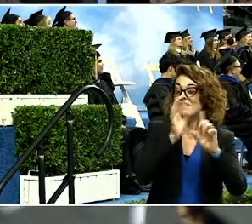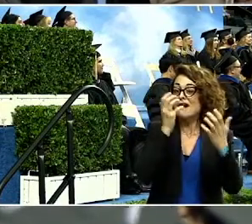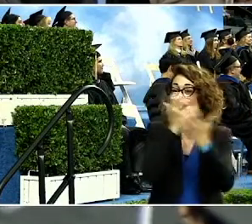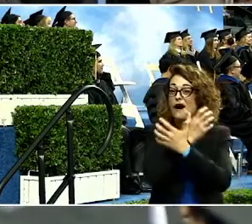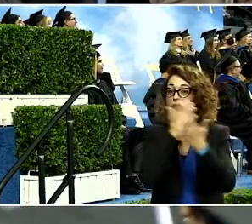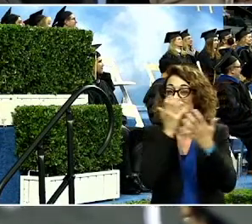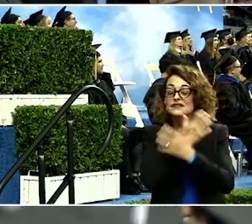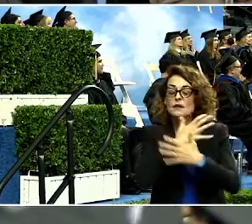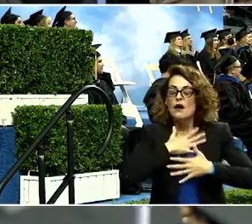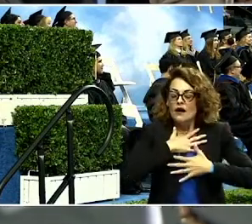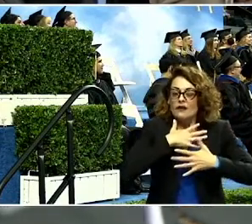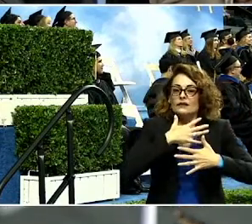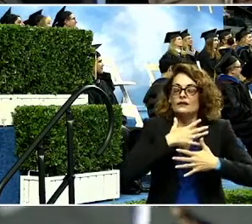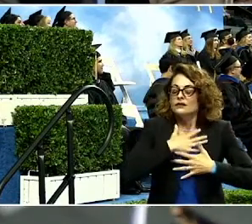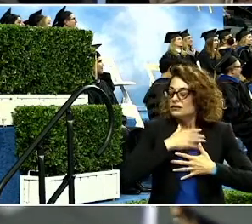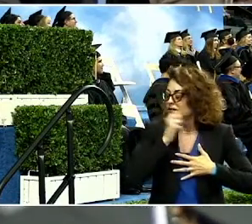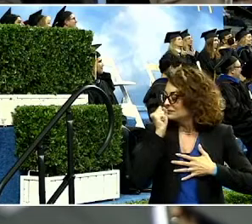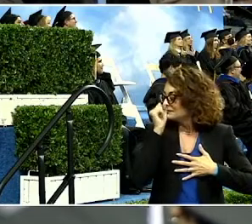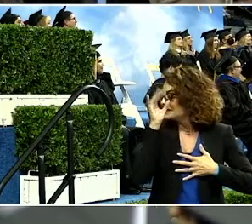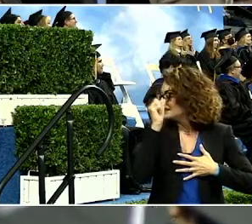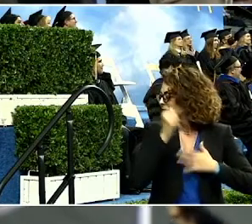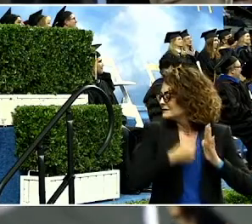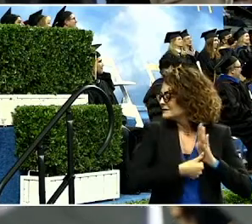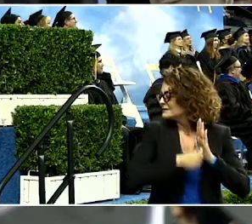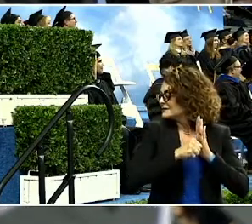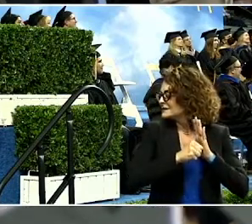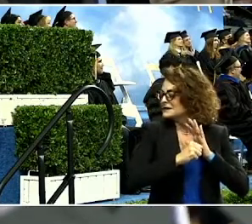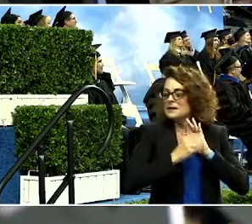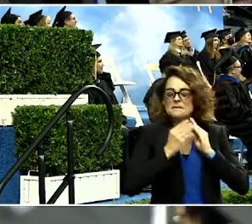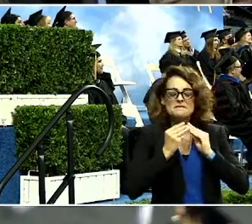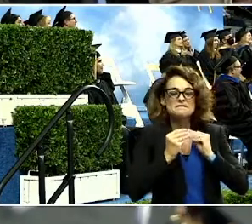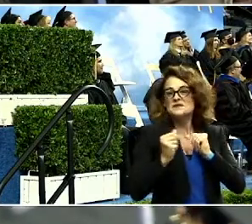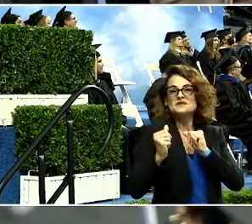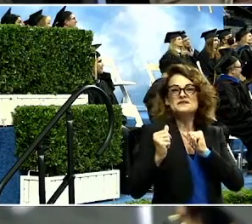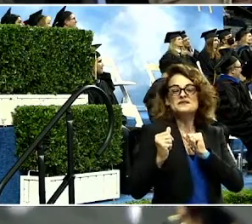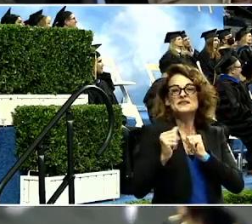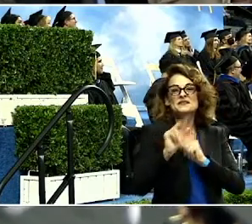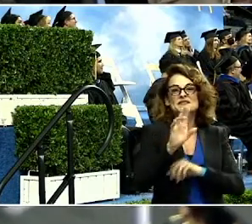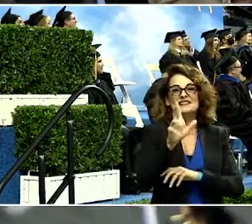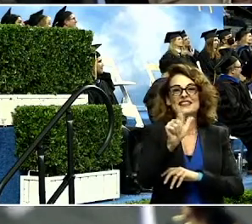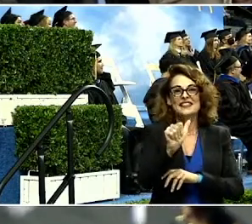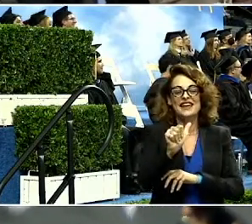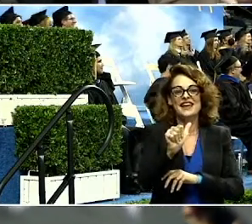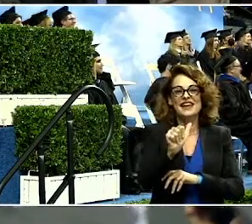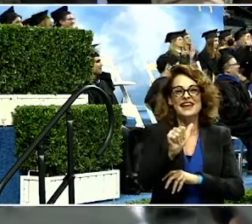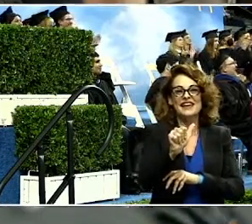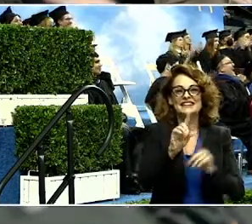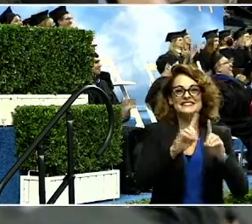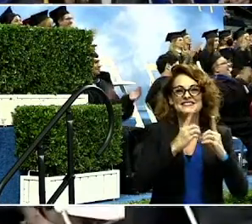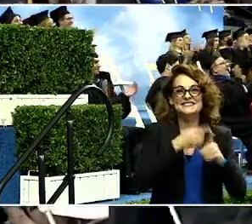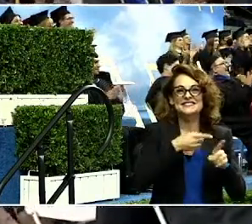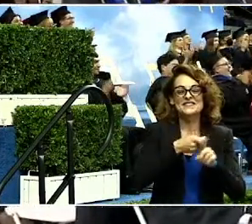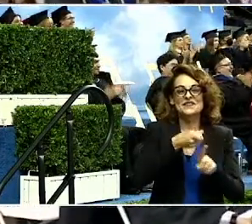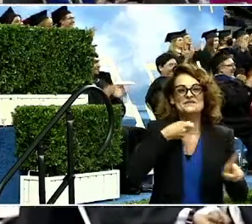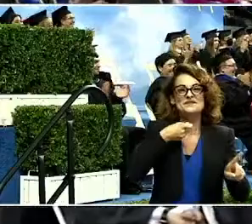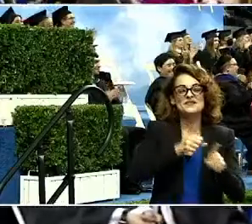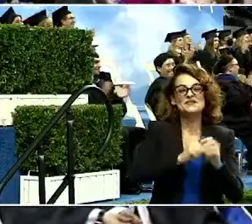tremendous, and splendid, impressive, and superb UCLA Division of Social Sciences.